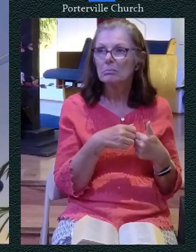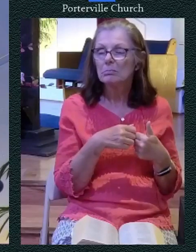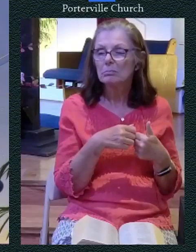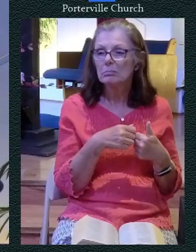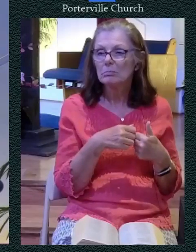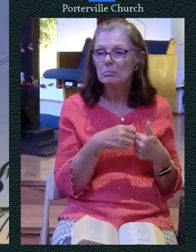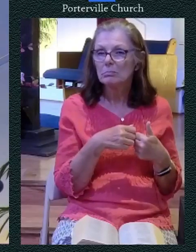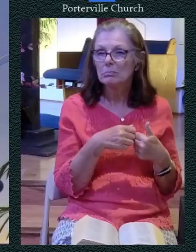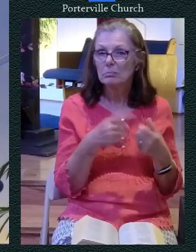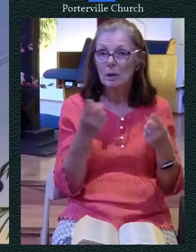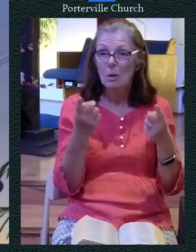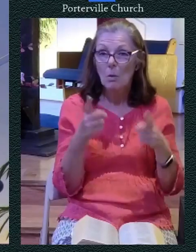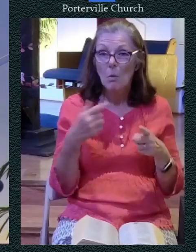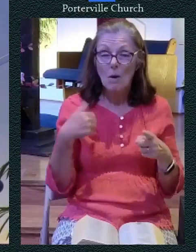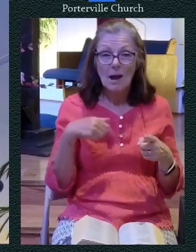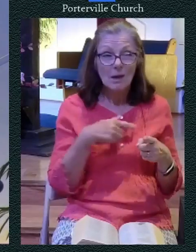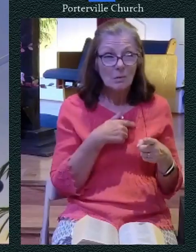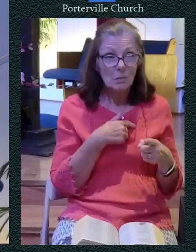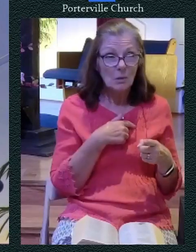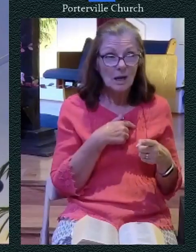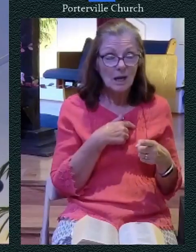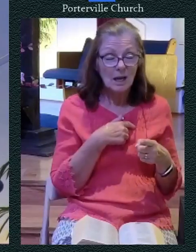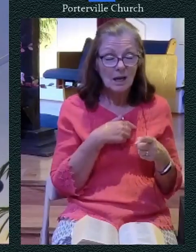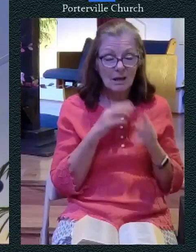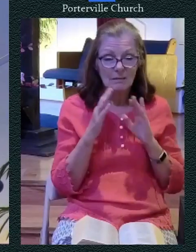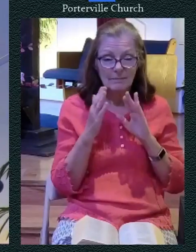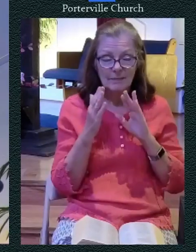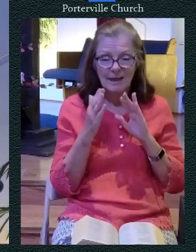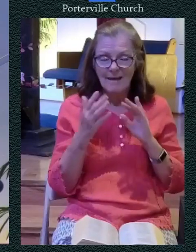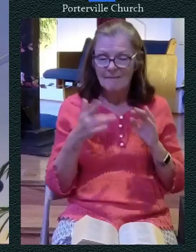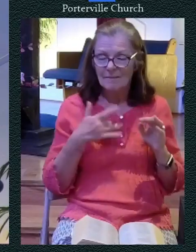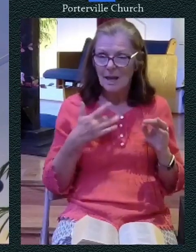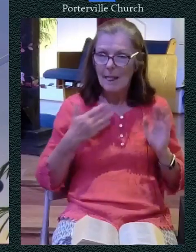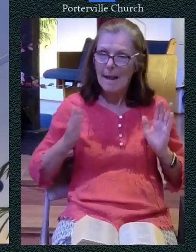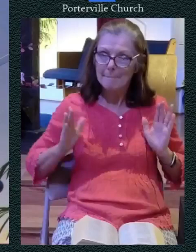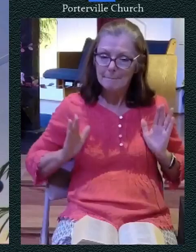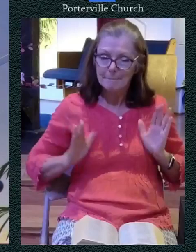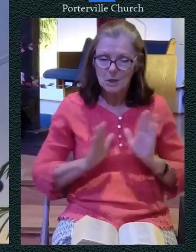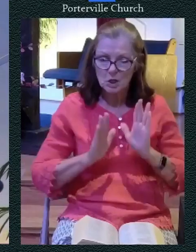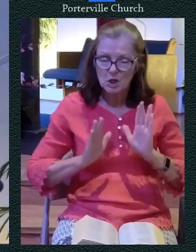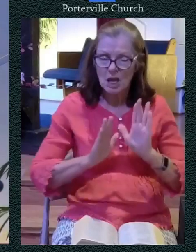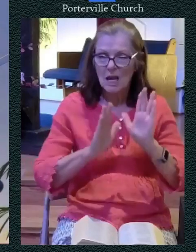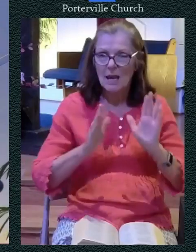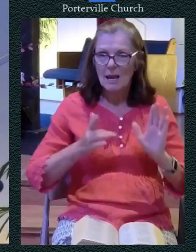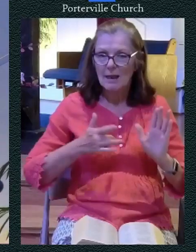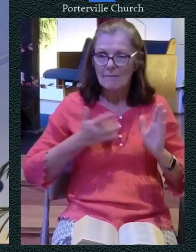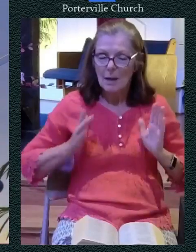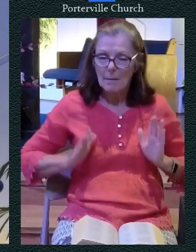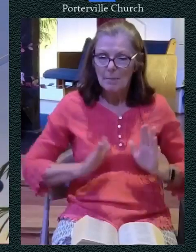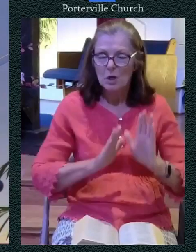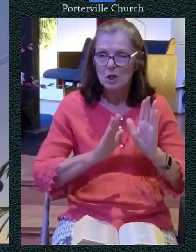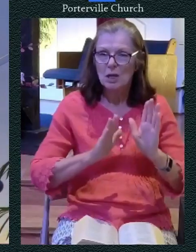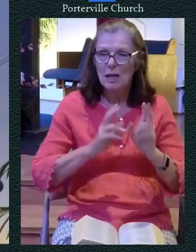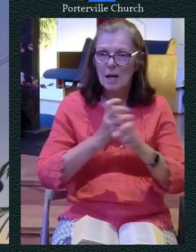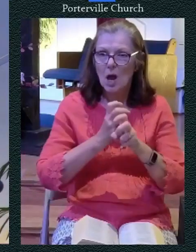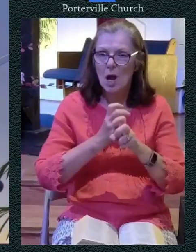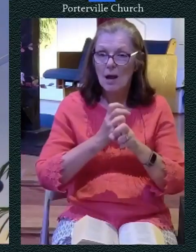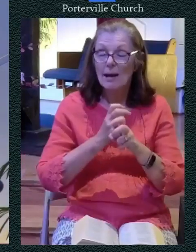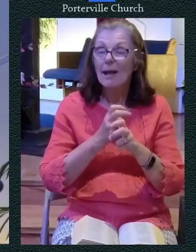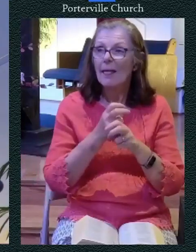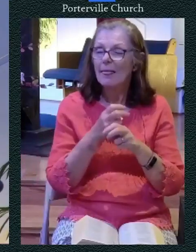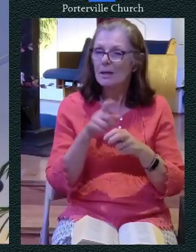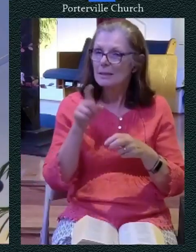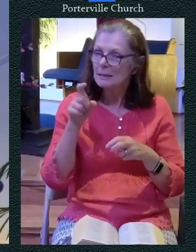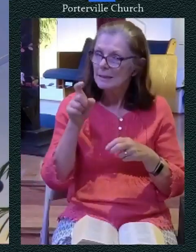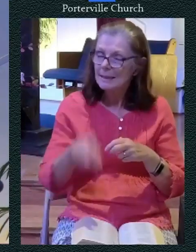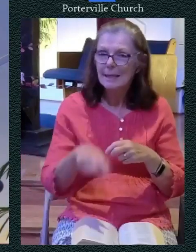when we are in hard territory, when we are being pushed hard and tested hard, there's a great necessity of wisdom.